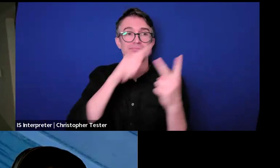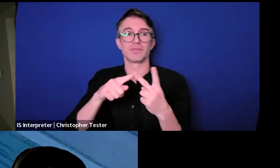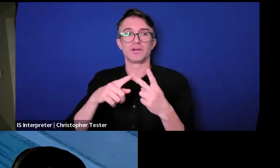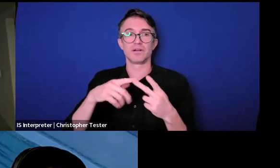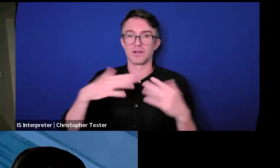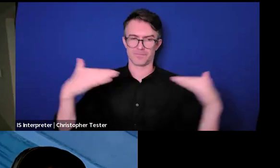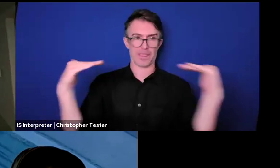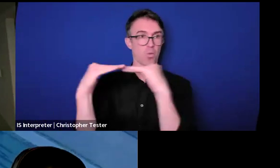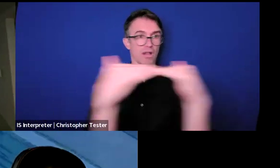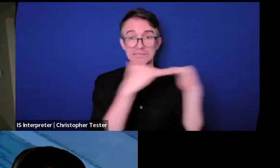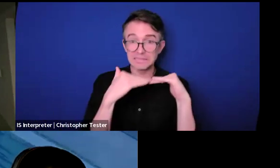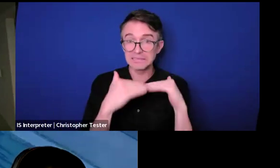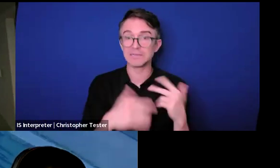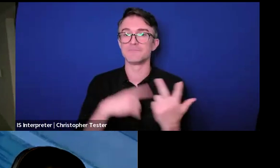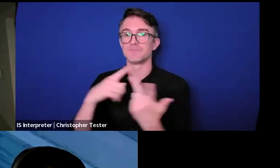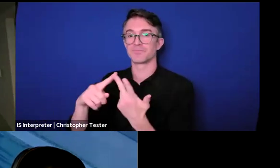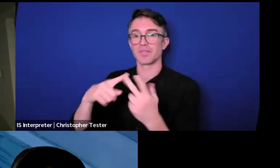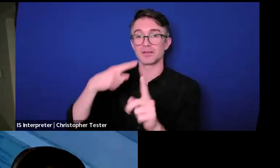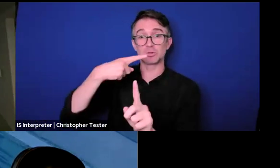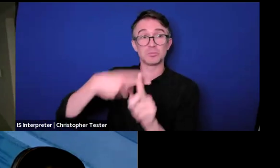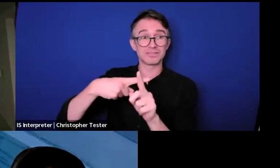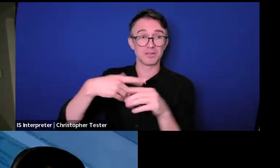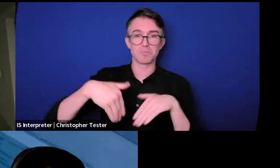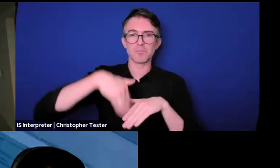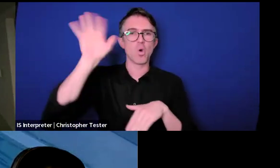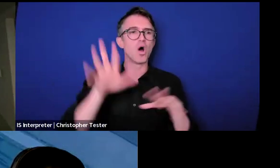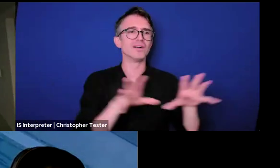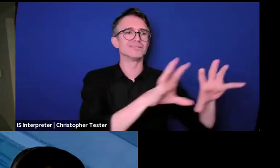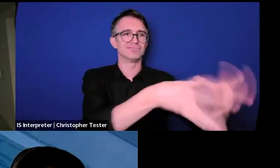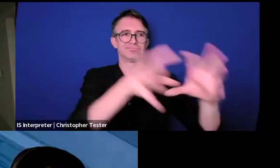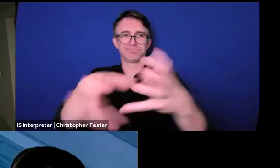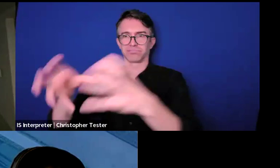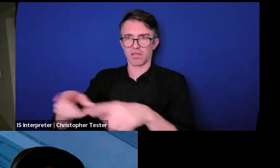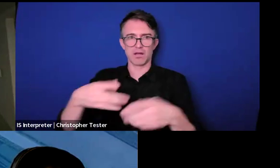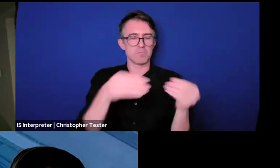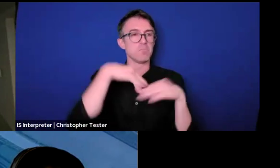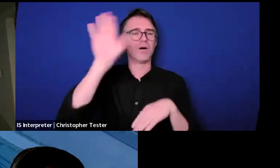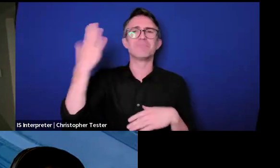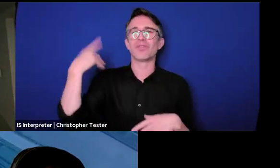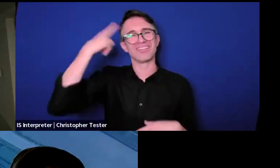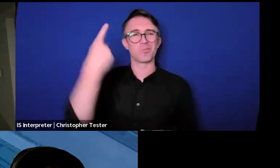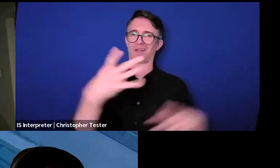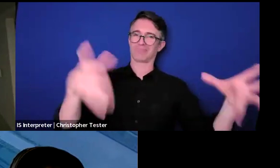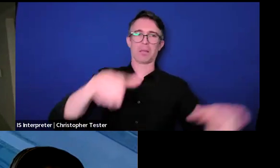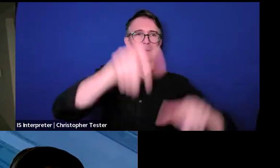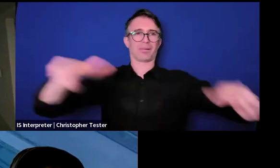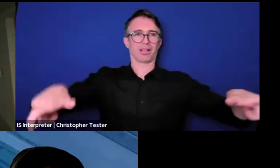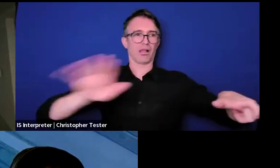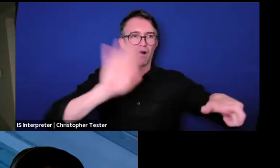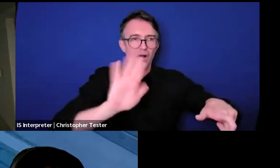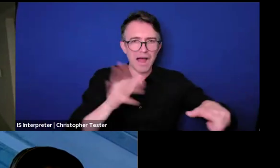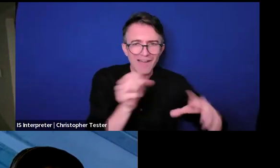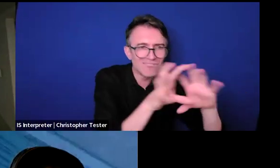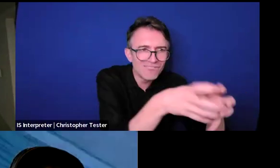And it could include a range of multiple stakeholders from government. Each could play and would